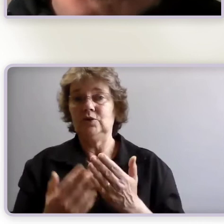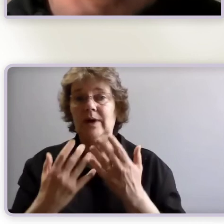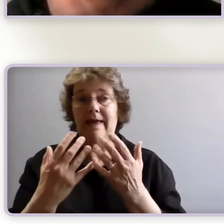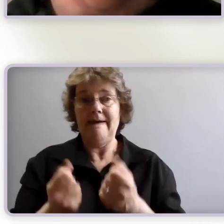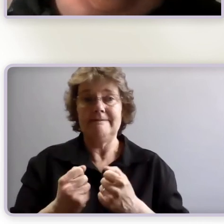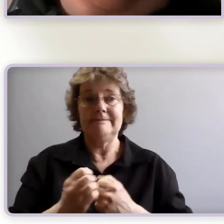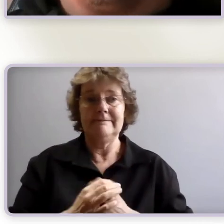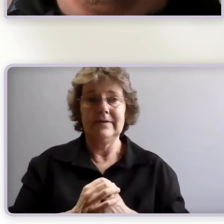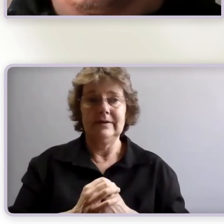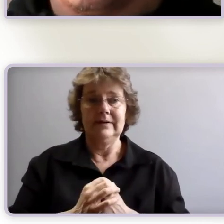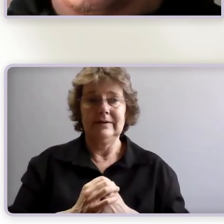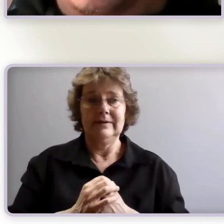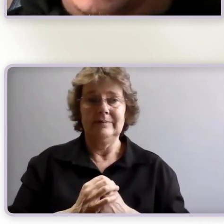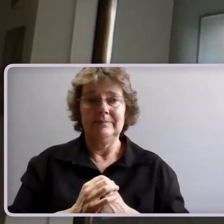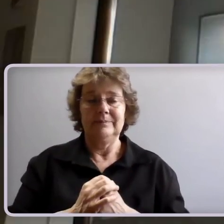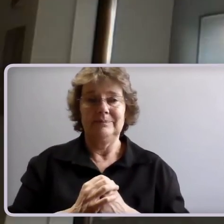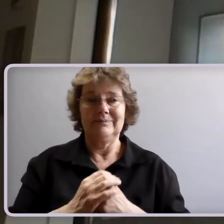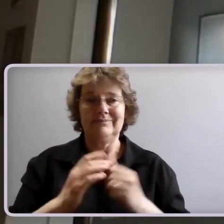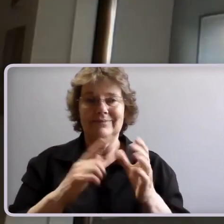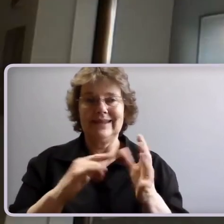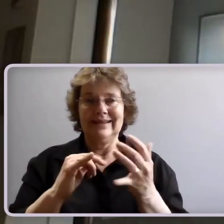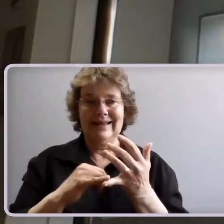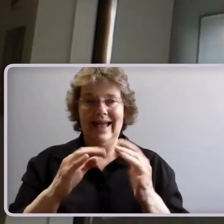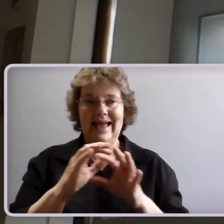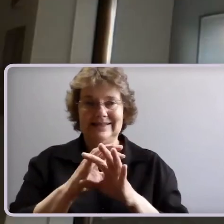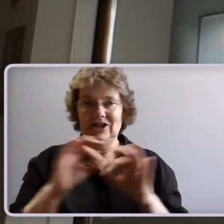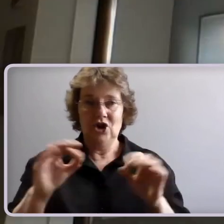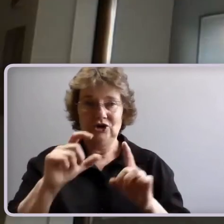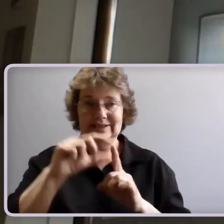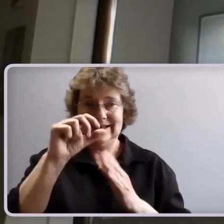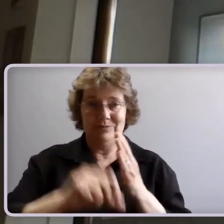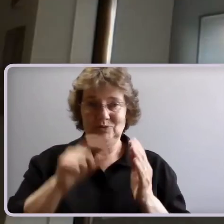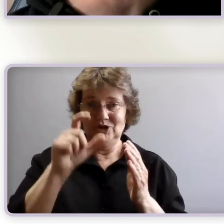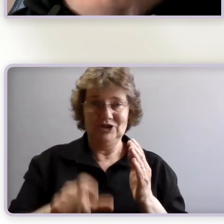As the non-disabled person on the group, I'd say listen to disabled people.